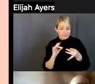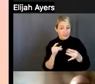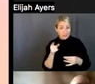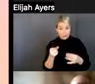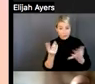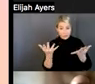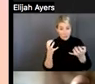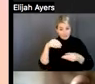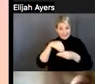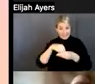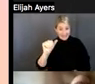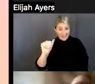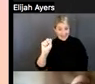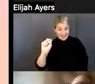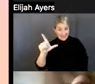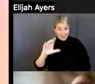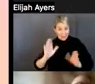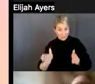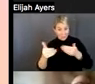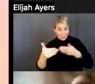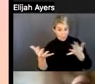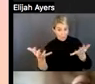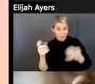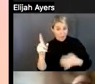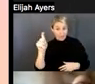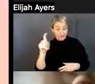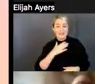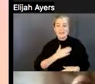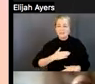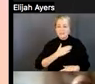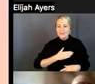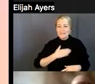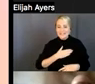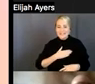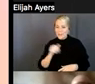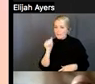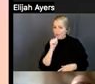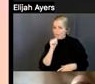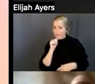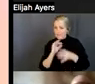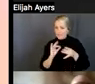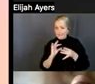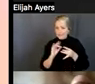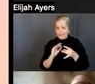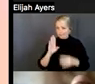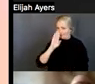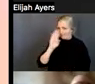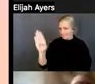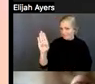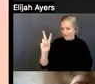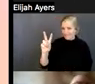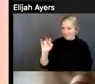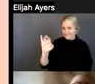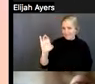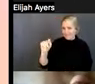ASL room, please do so and send a private message to Victoria so that we're able to